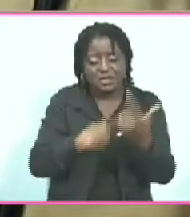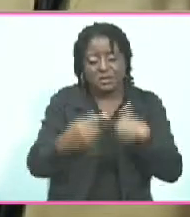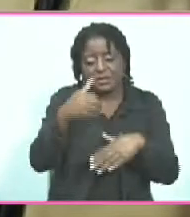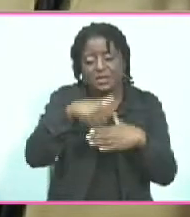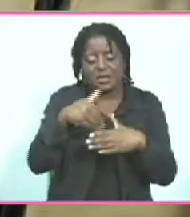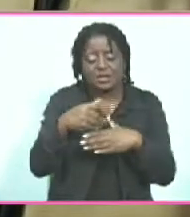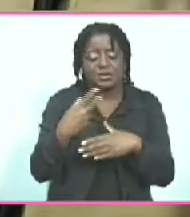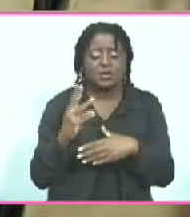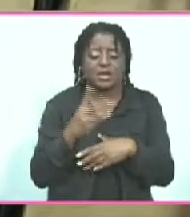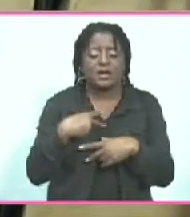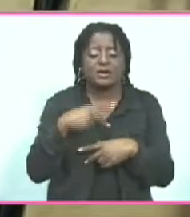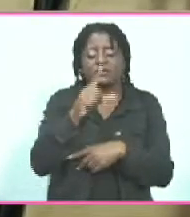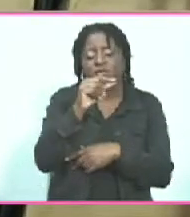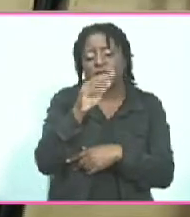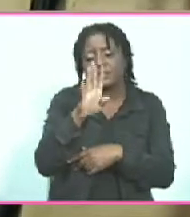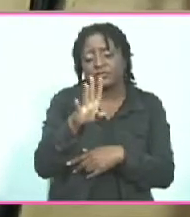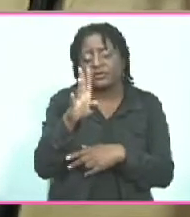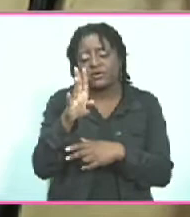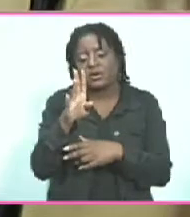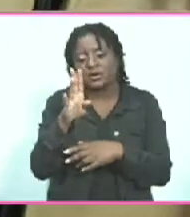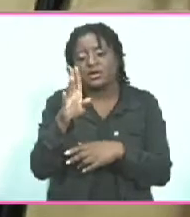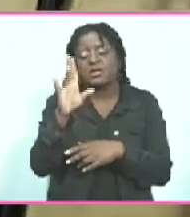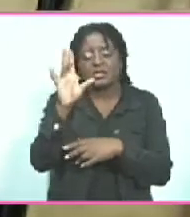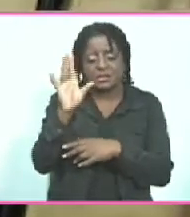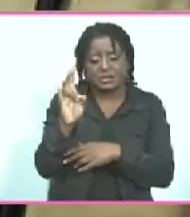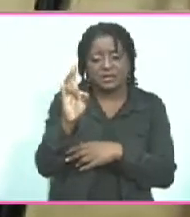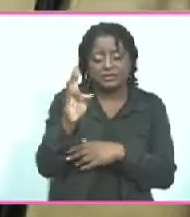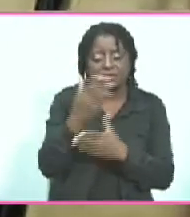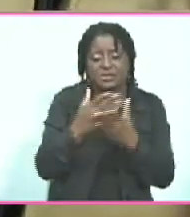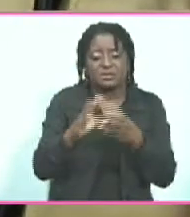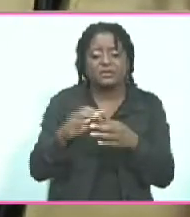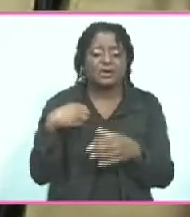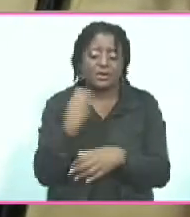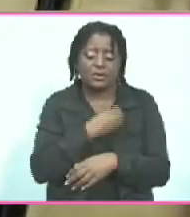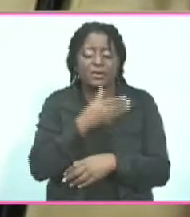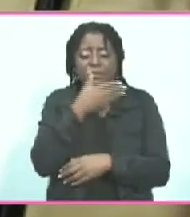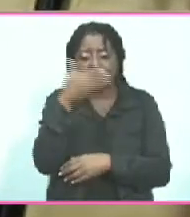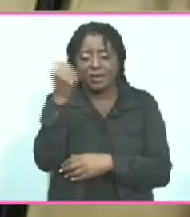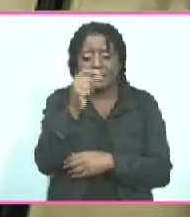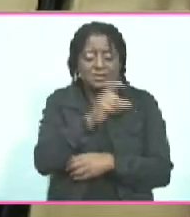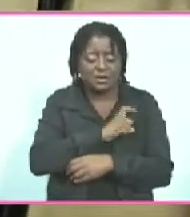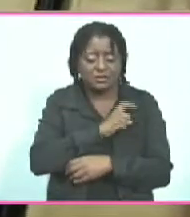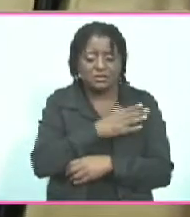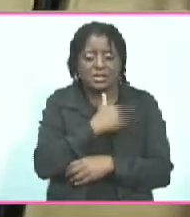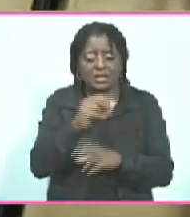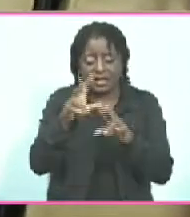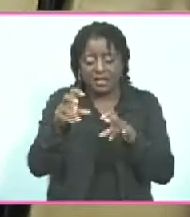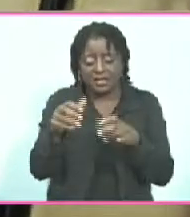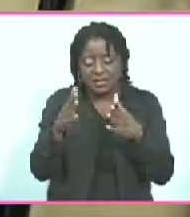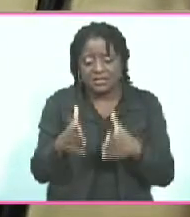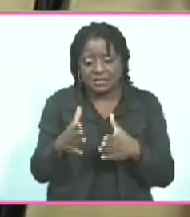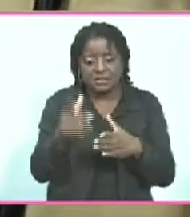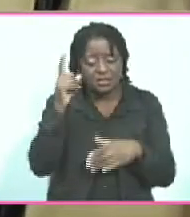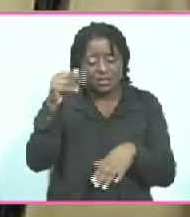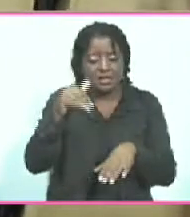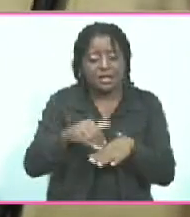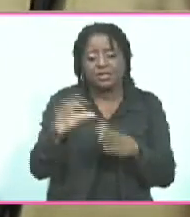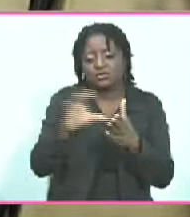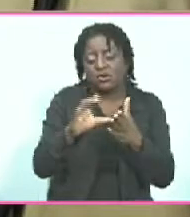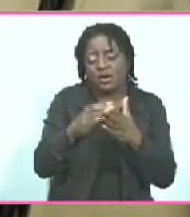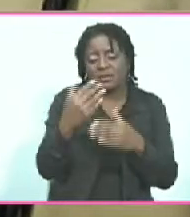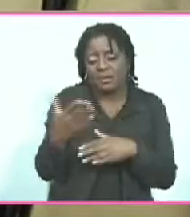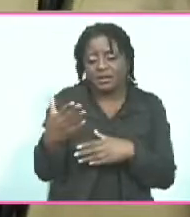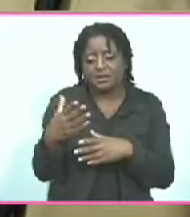24/7 that some of our best officers, our analysts, they are looking at crime matters, putting pieces together.